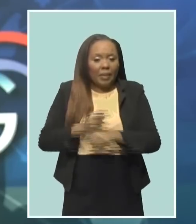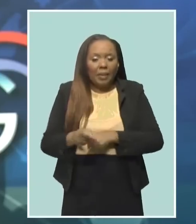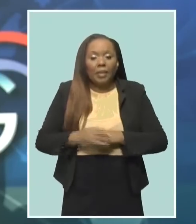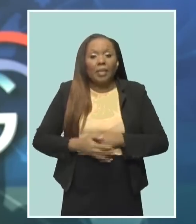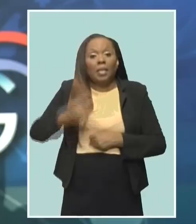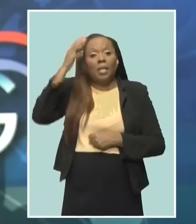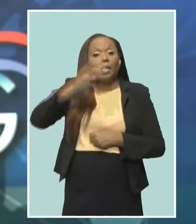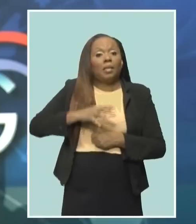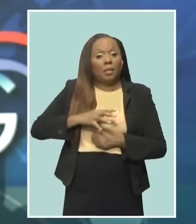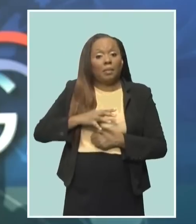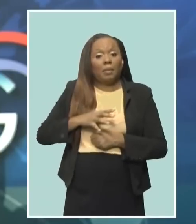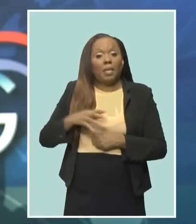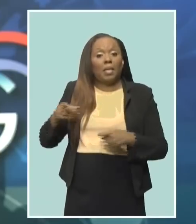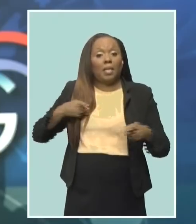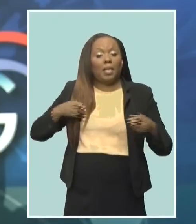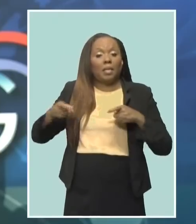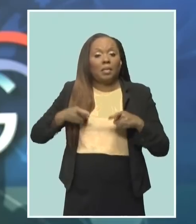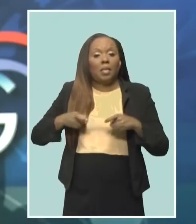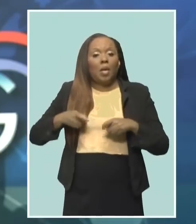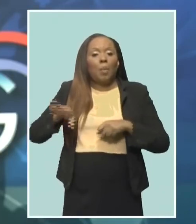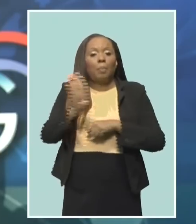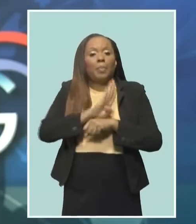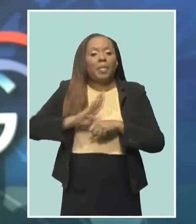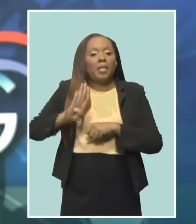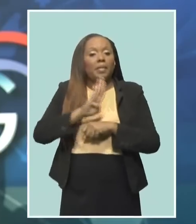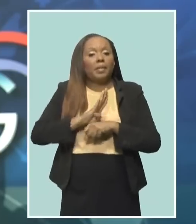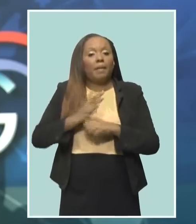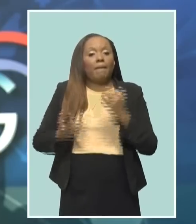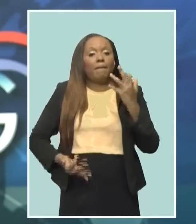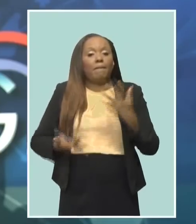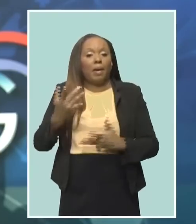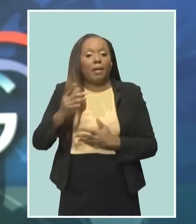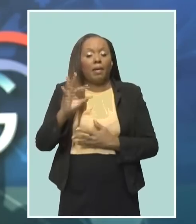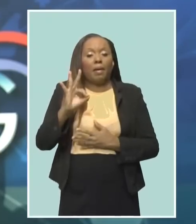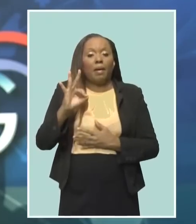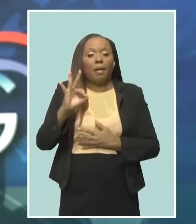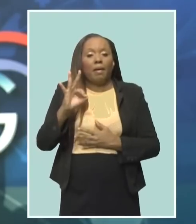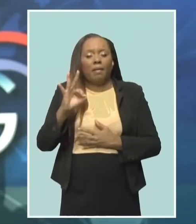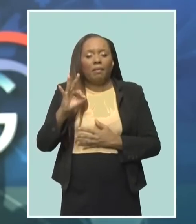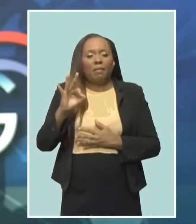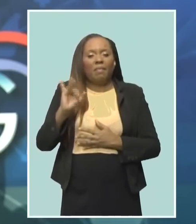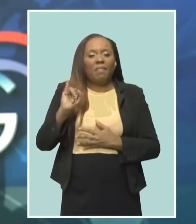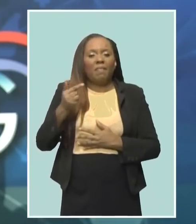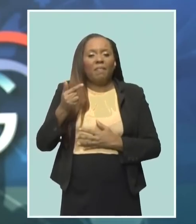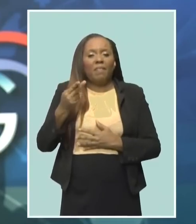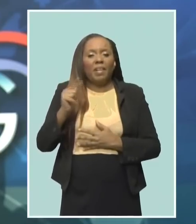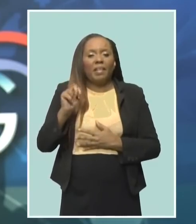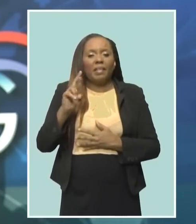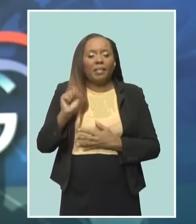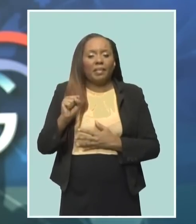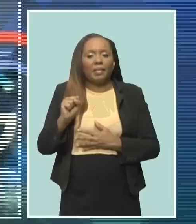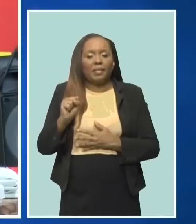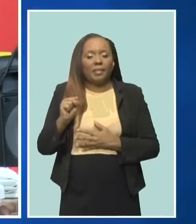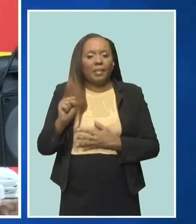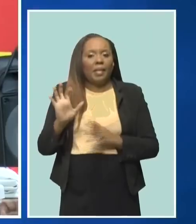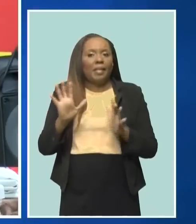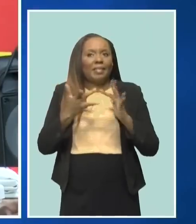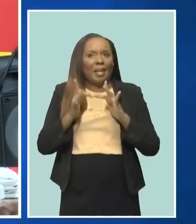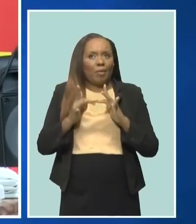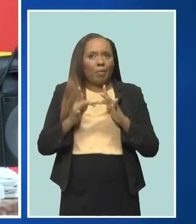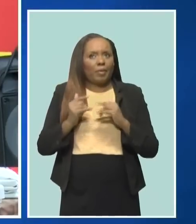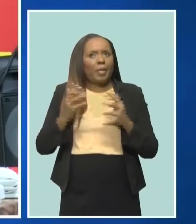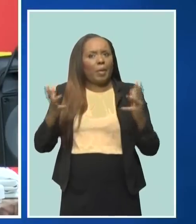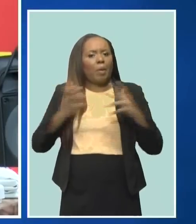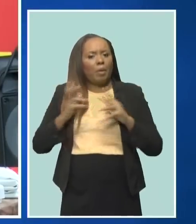Bajan Firefighters Network, wants Barbadians to take fire safety more seriously. Let me state for